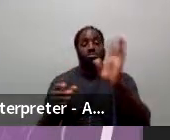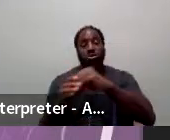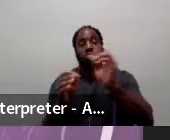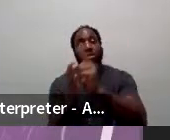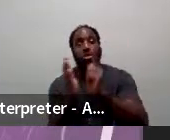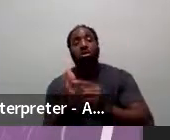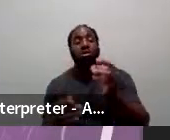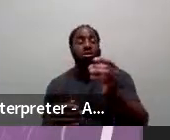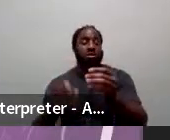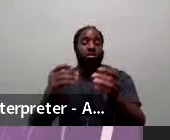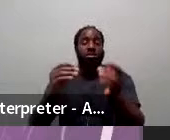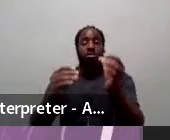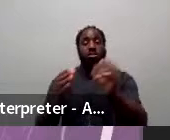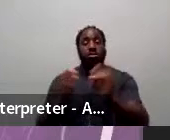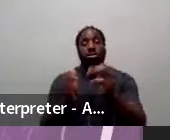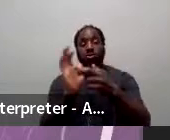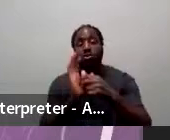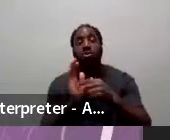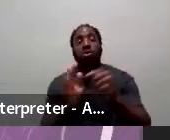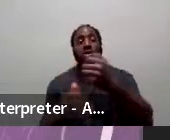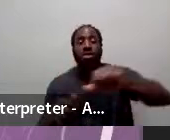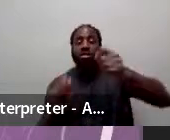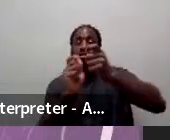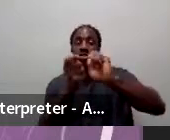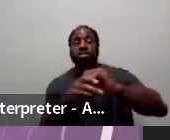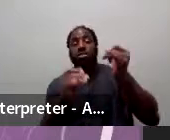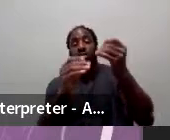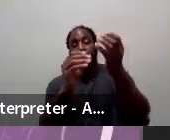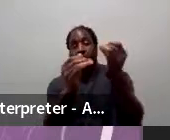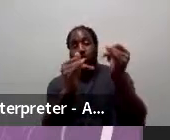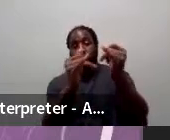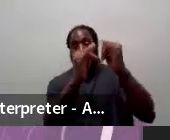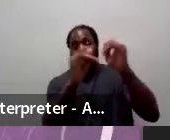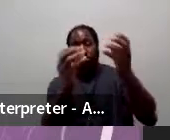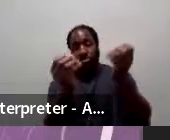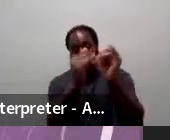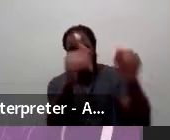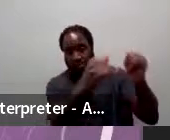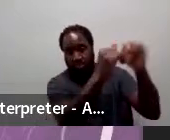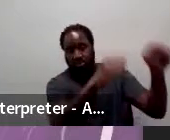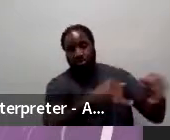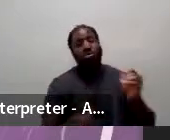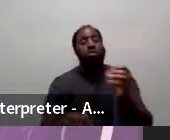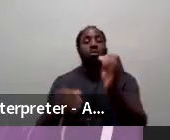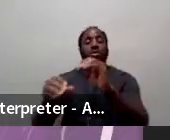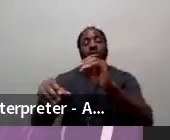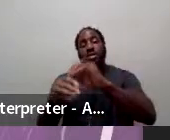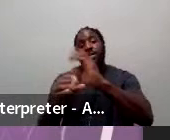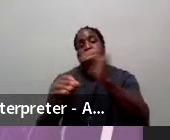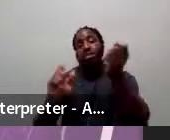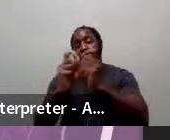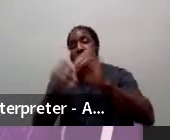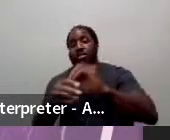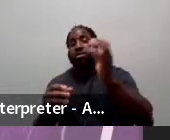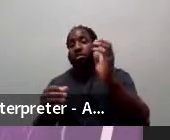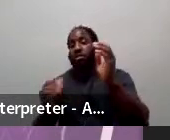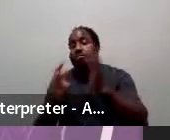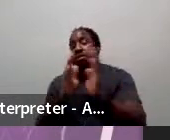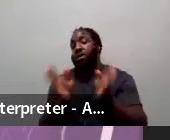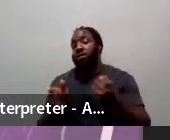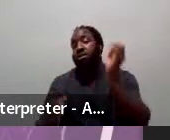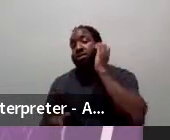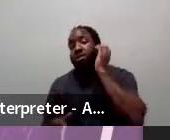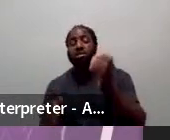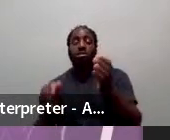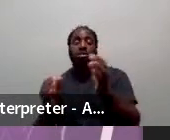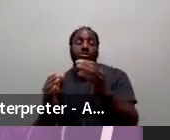This law requires that any change in the zoning that allows for a significant or an increase in the density of housing allowed. So here, as was pointed